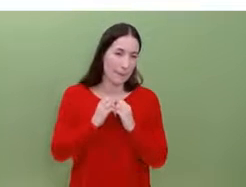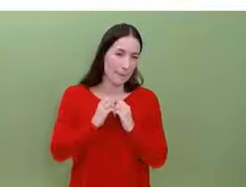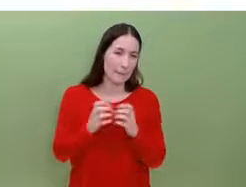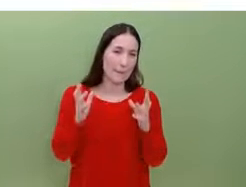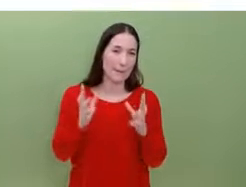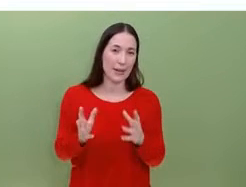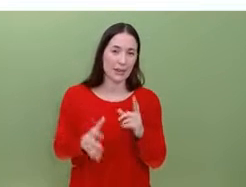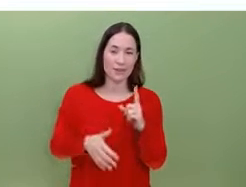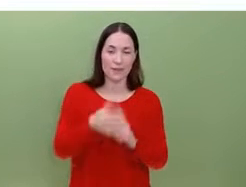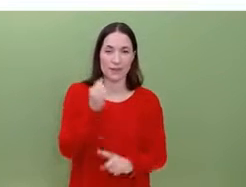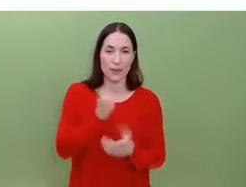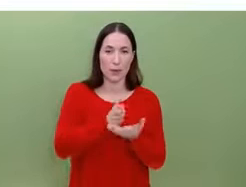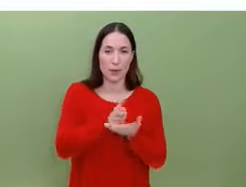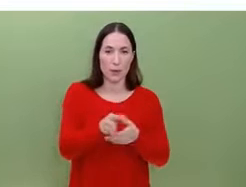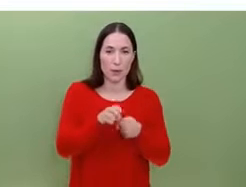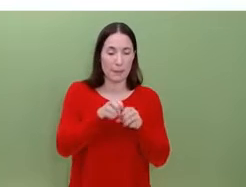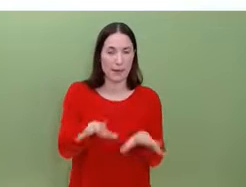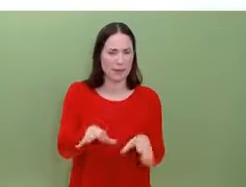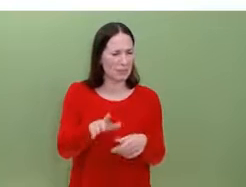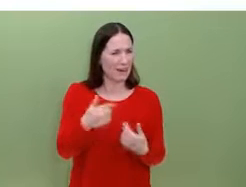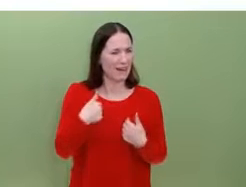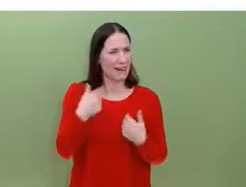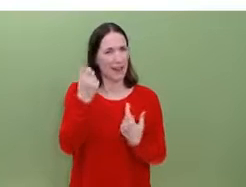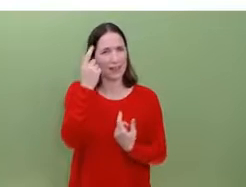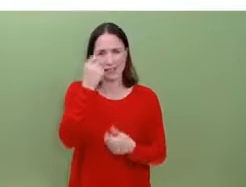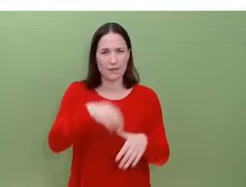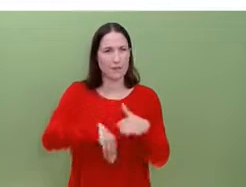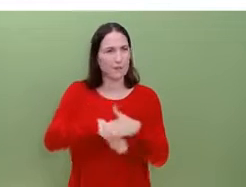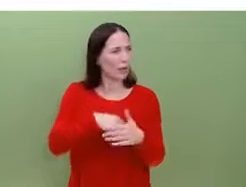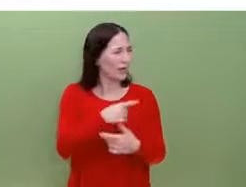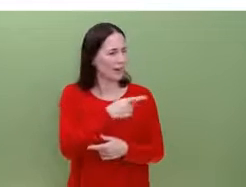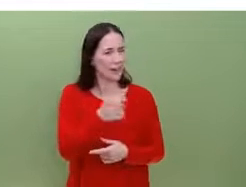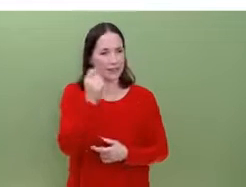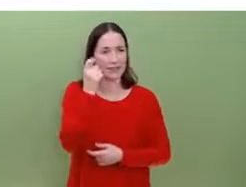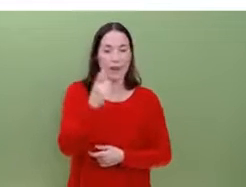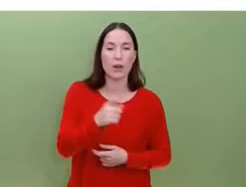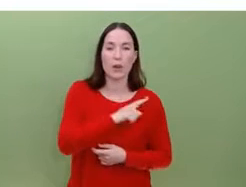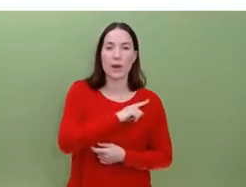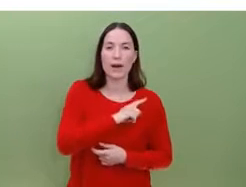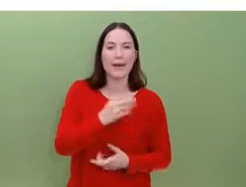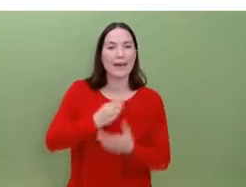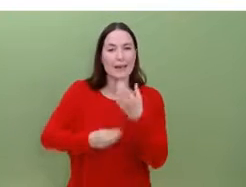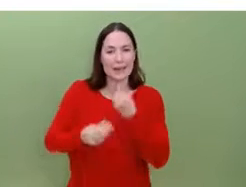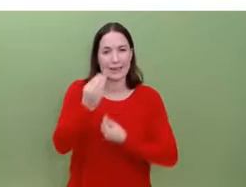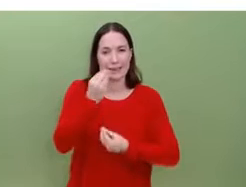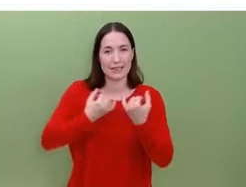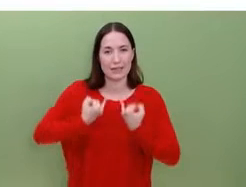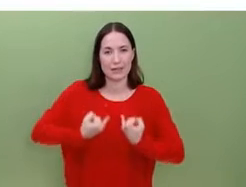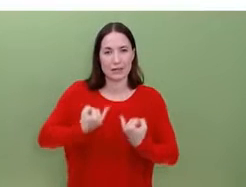that nobody, to my mind, fully understands is why eating disorders, particularly